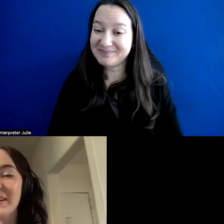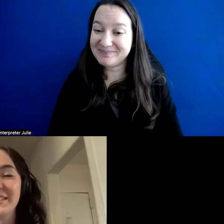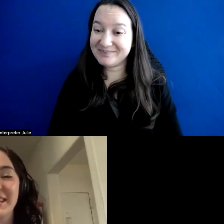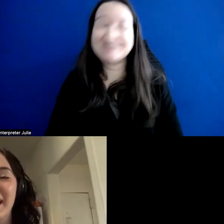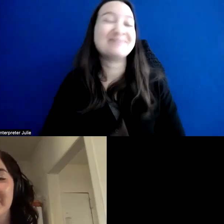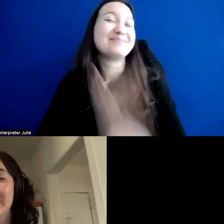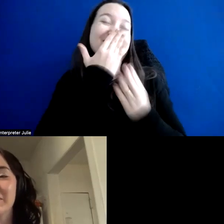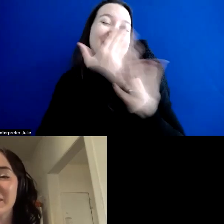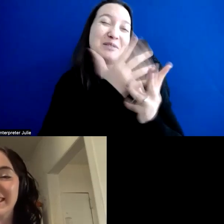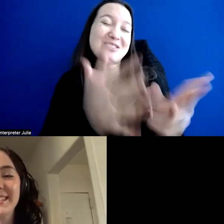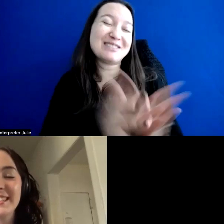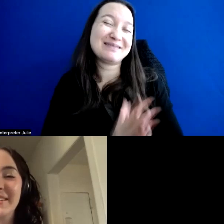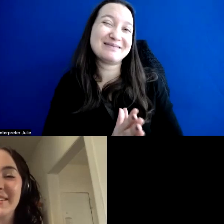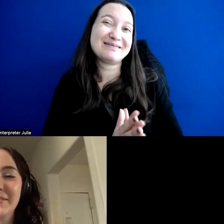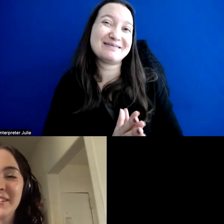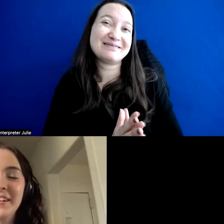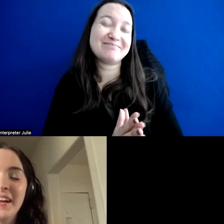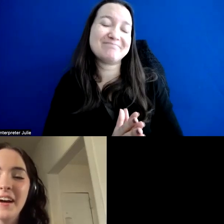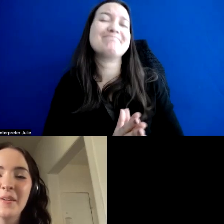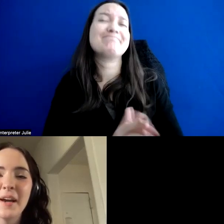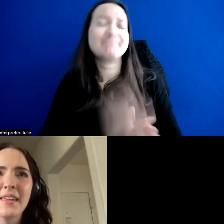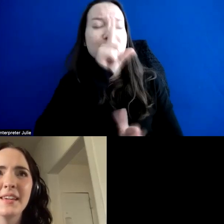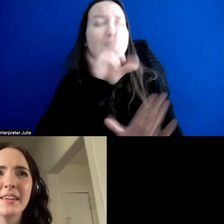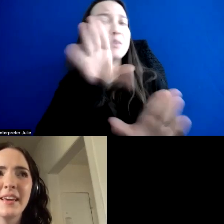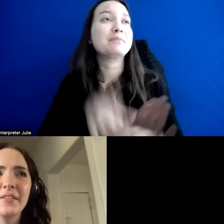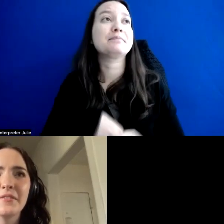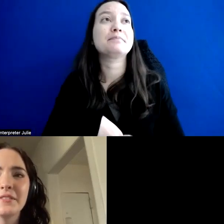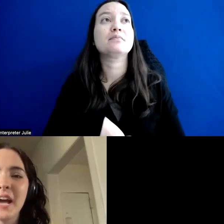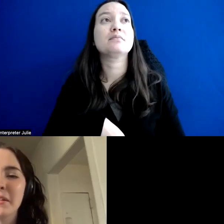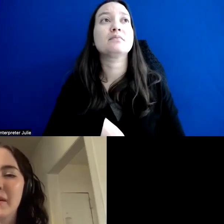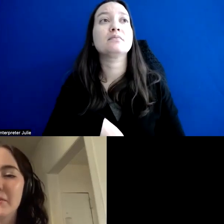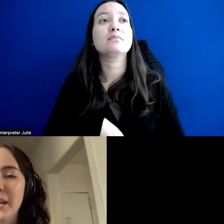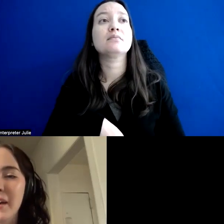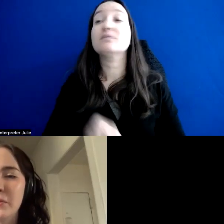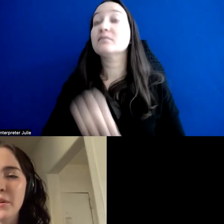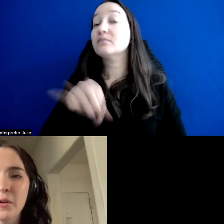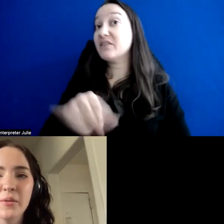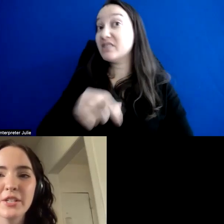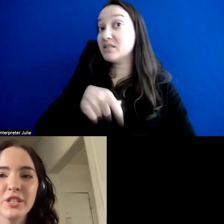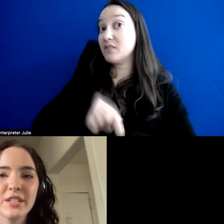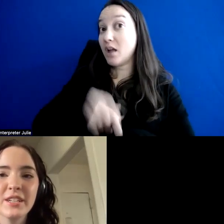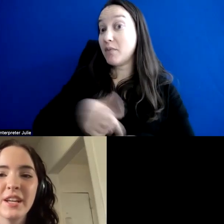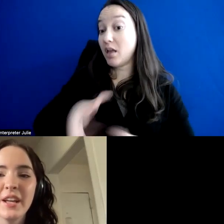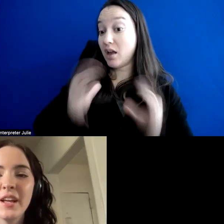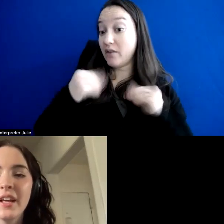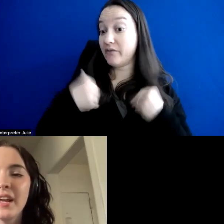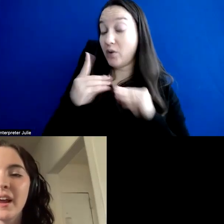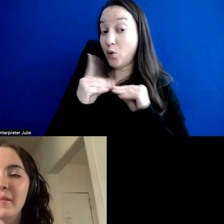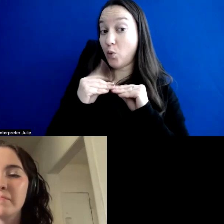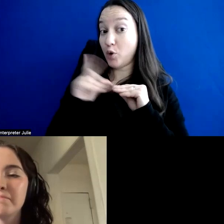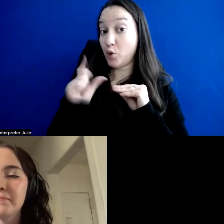Thank you so much. That was really insightful. I think if time allows, we have one more question.